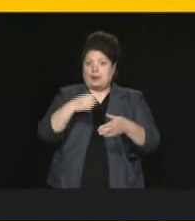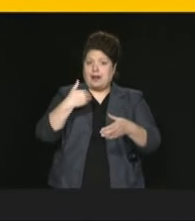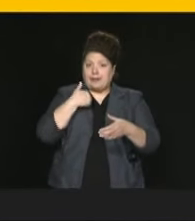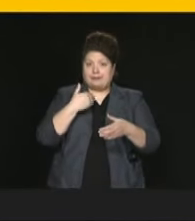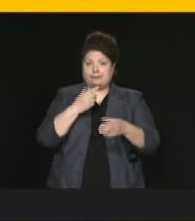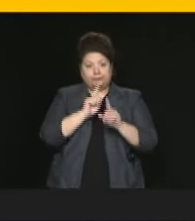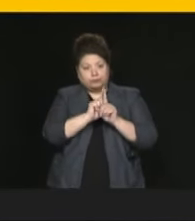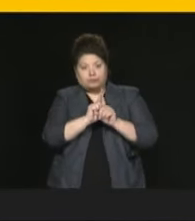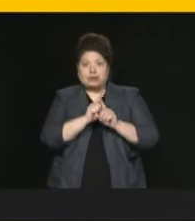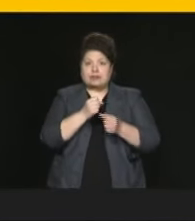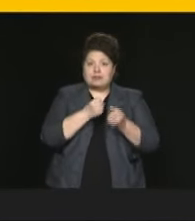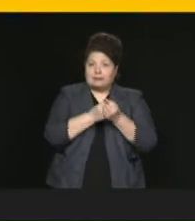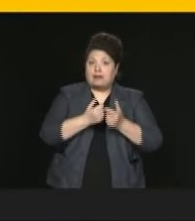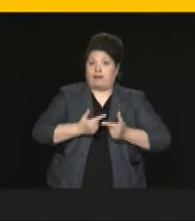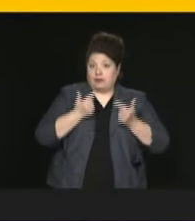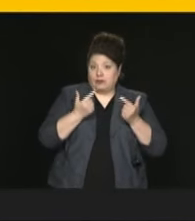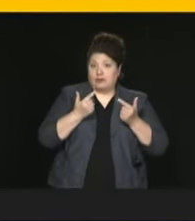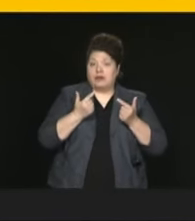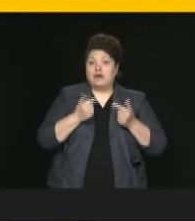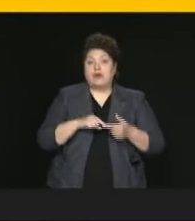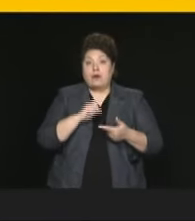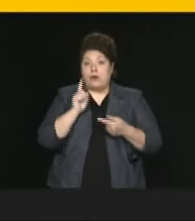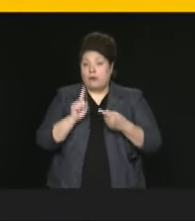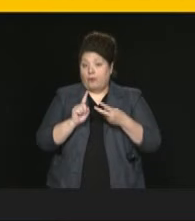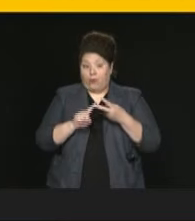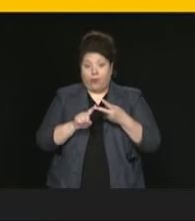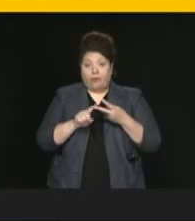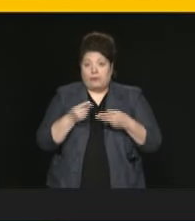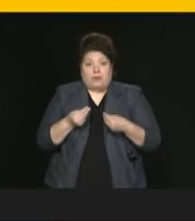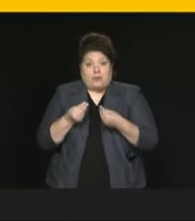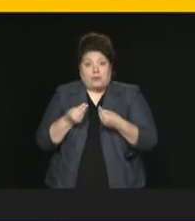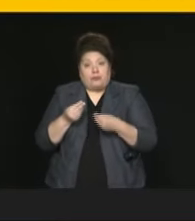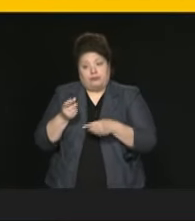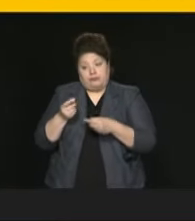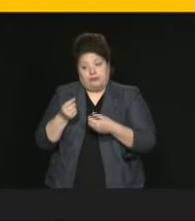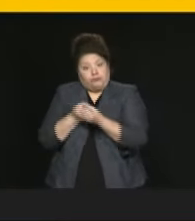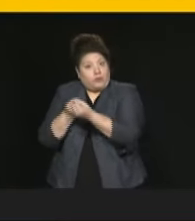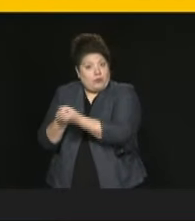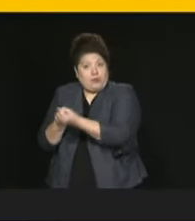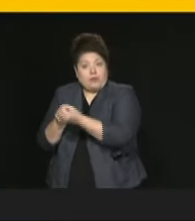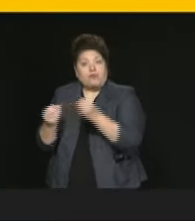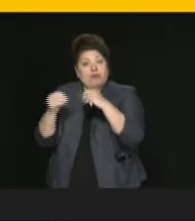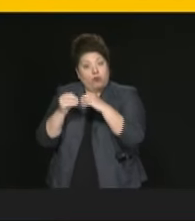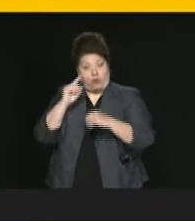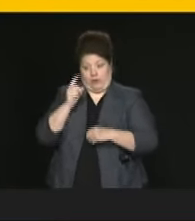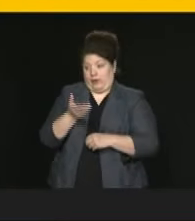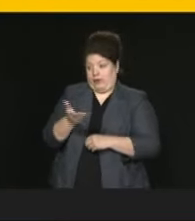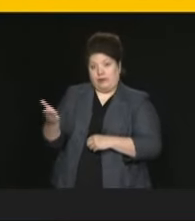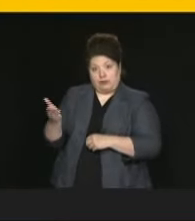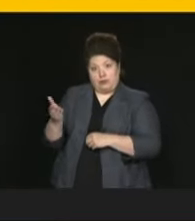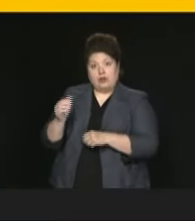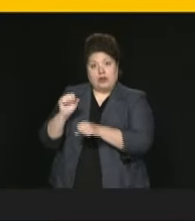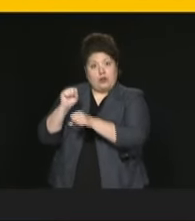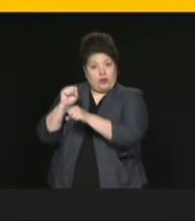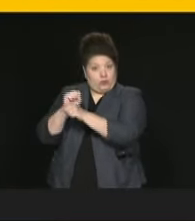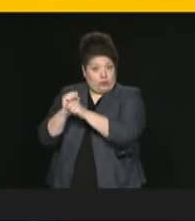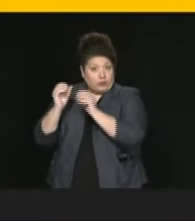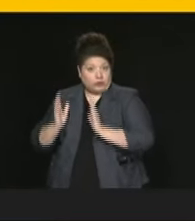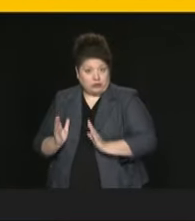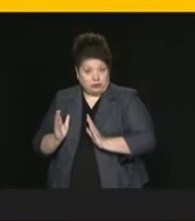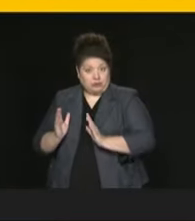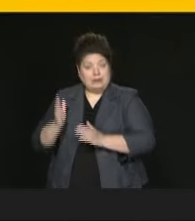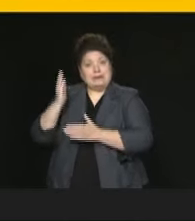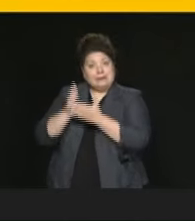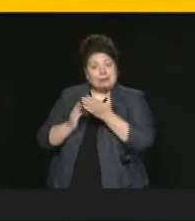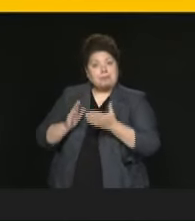and to provide better supports to poorly compensated workers in these settings,